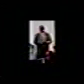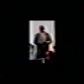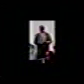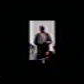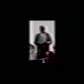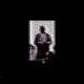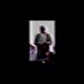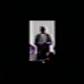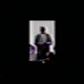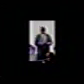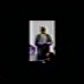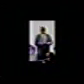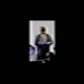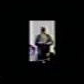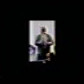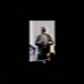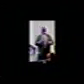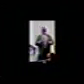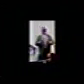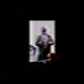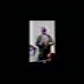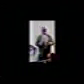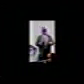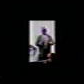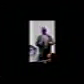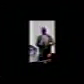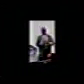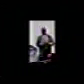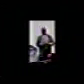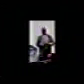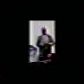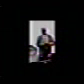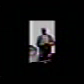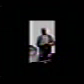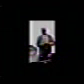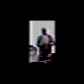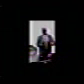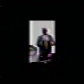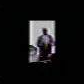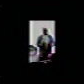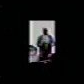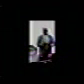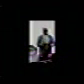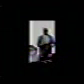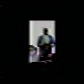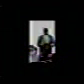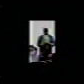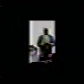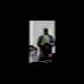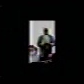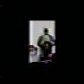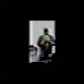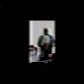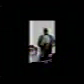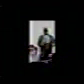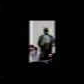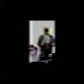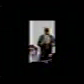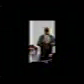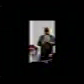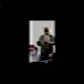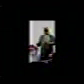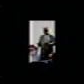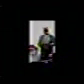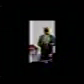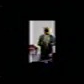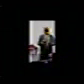evil spirits went out of them. It is done in Jesus' name.